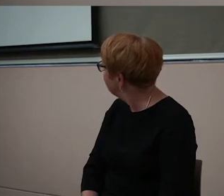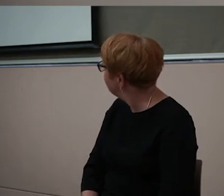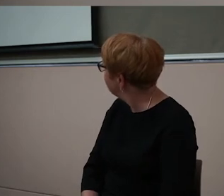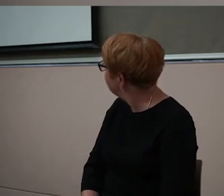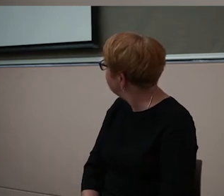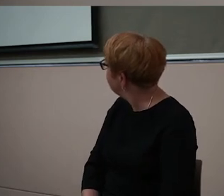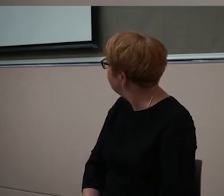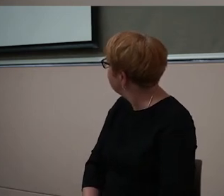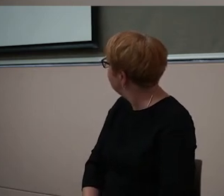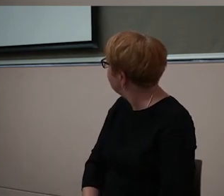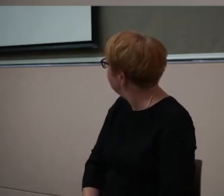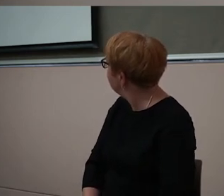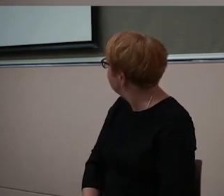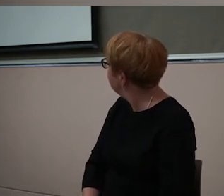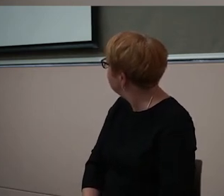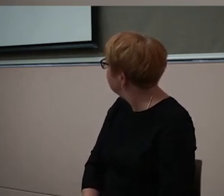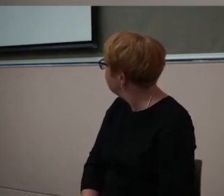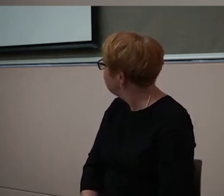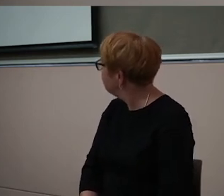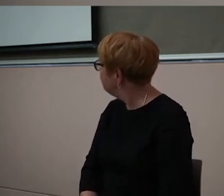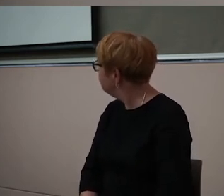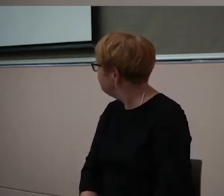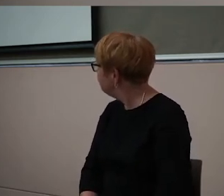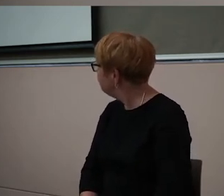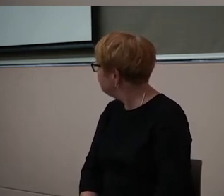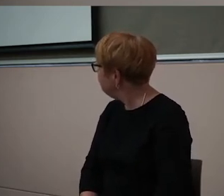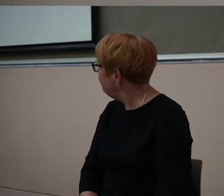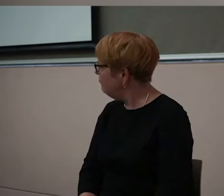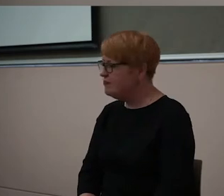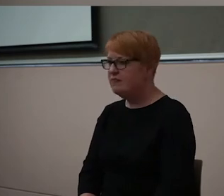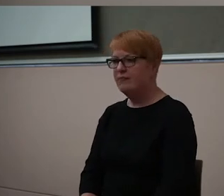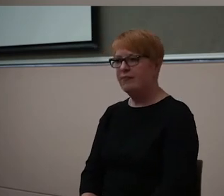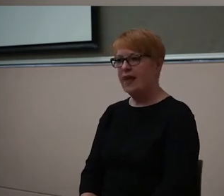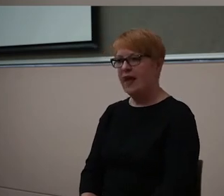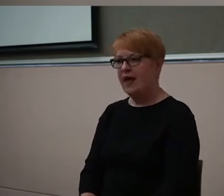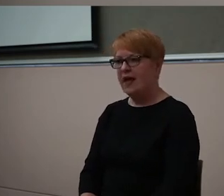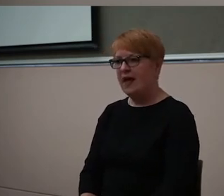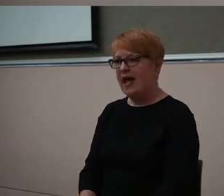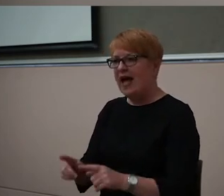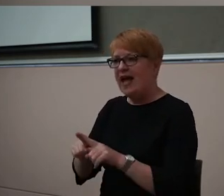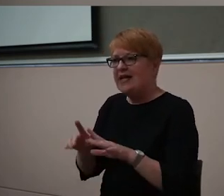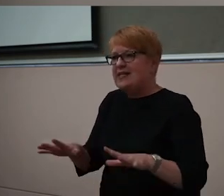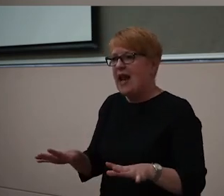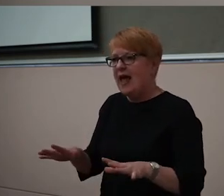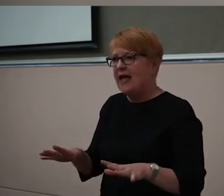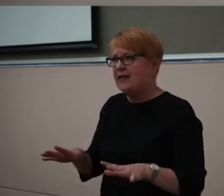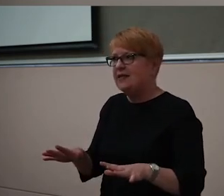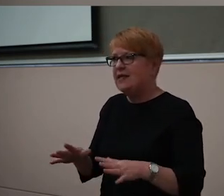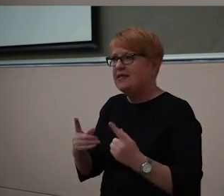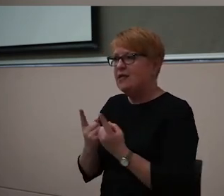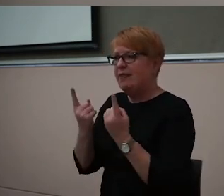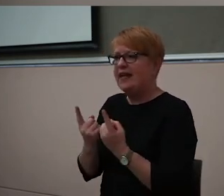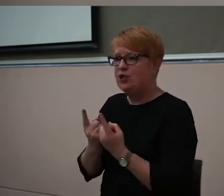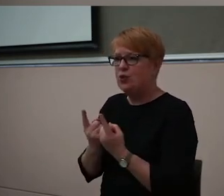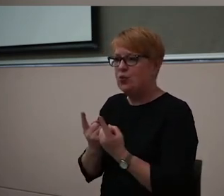transcription, but funny enough, at the start of it, you'll hear Jane Montserrat's voice, yes, which is so kind of serendipitous, but